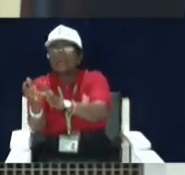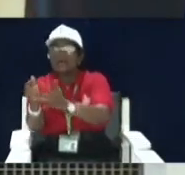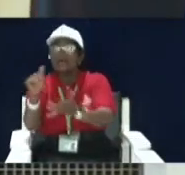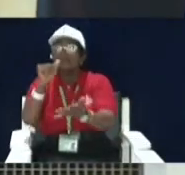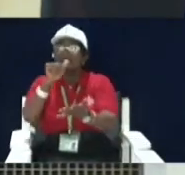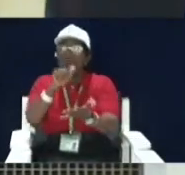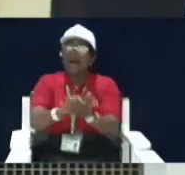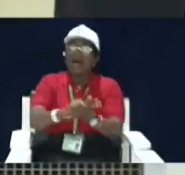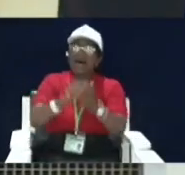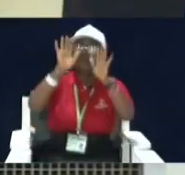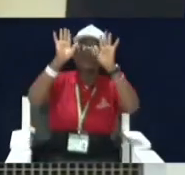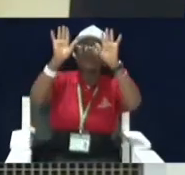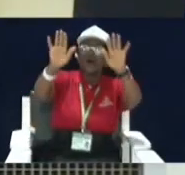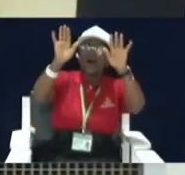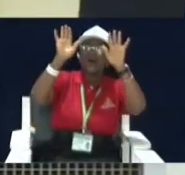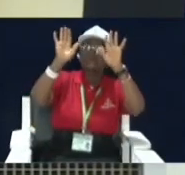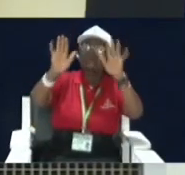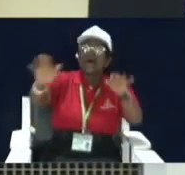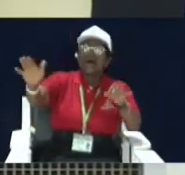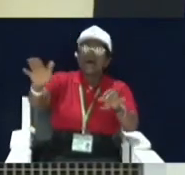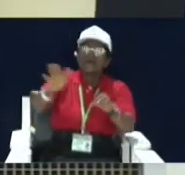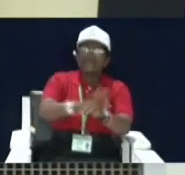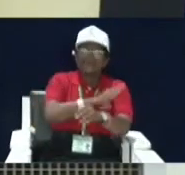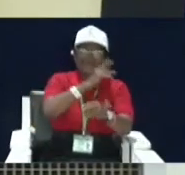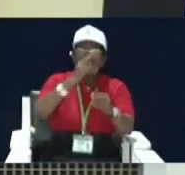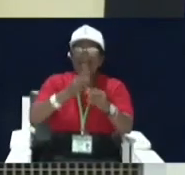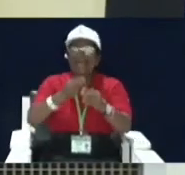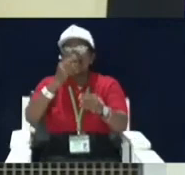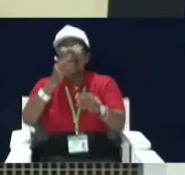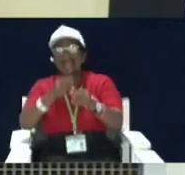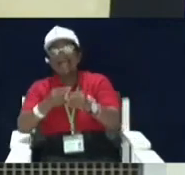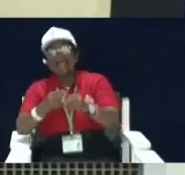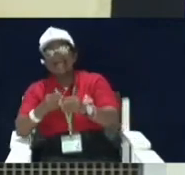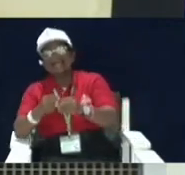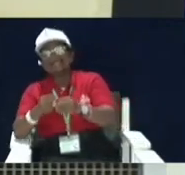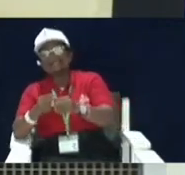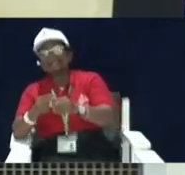Jesus. That wonderful